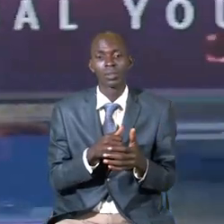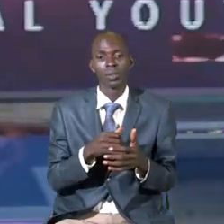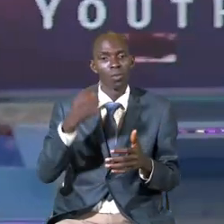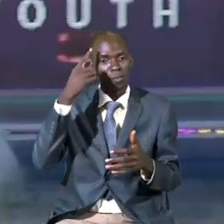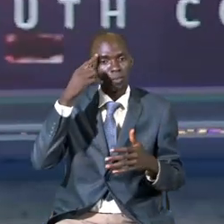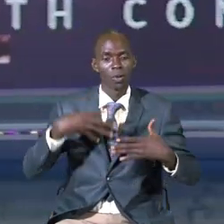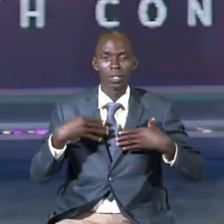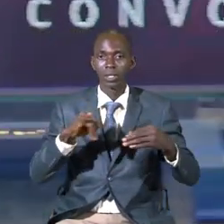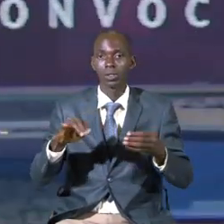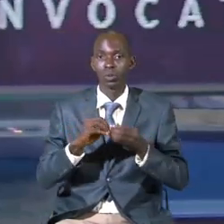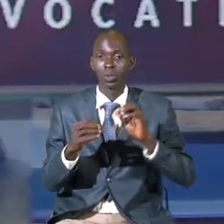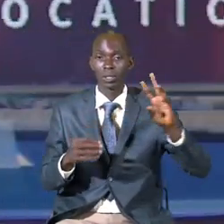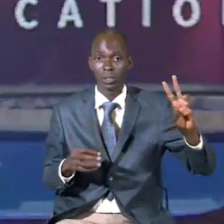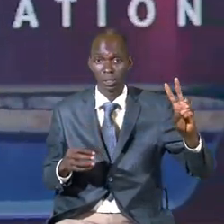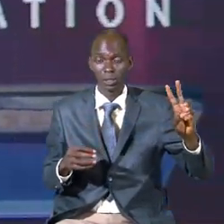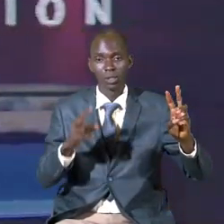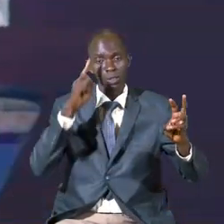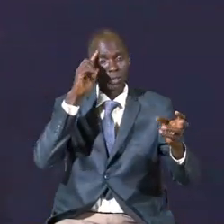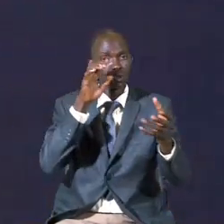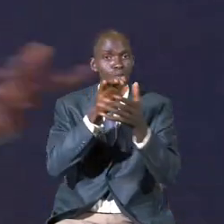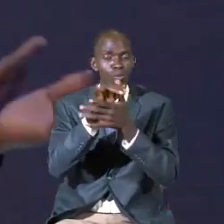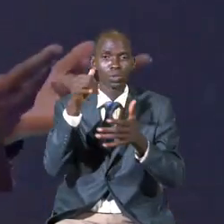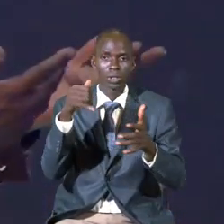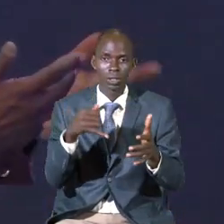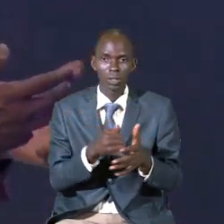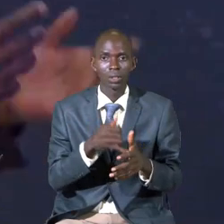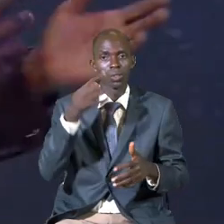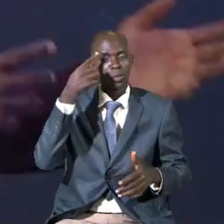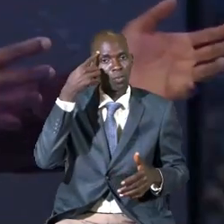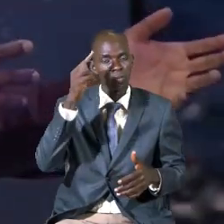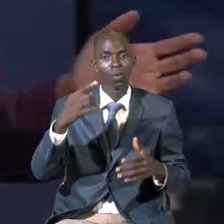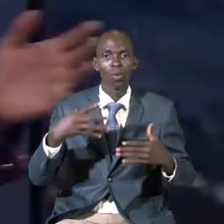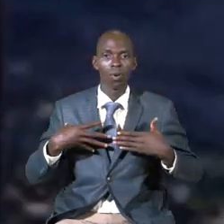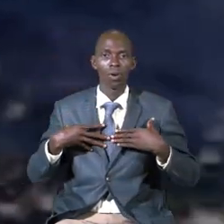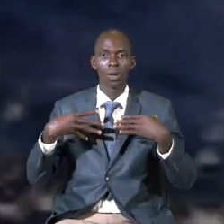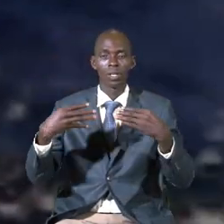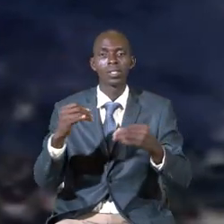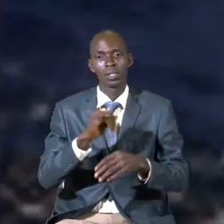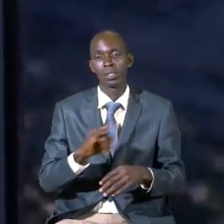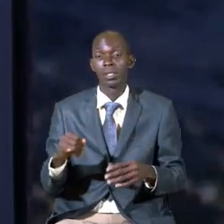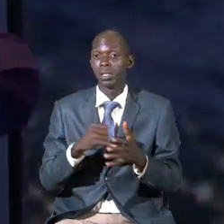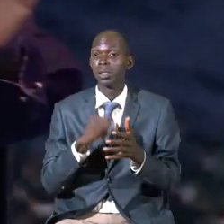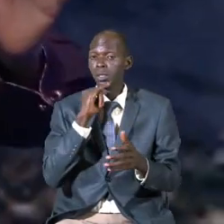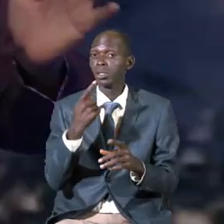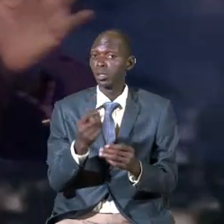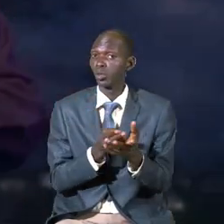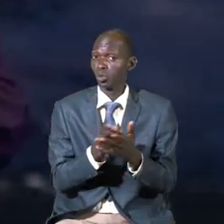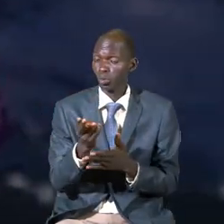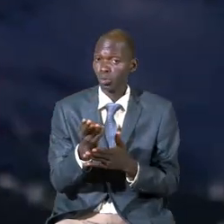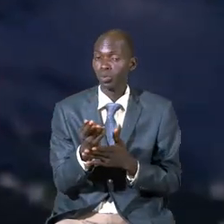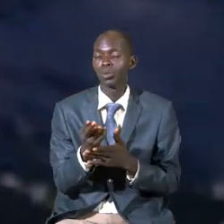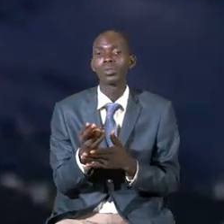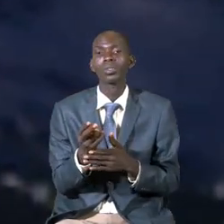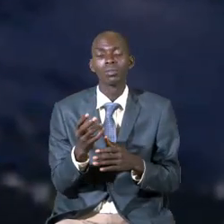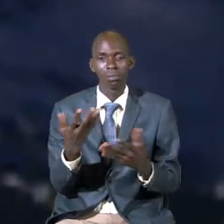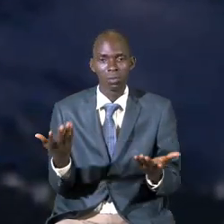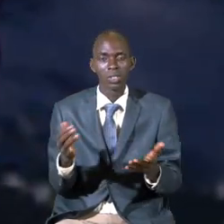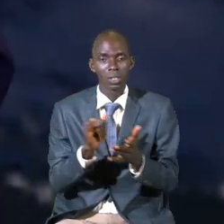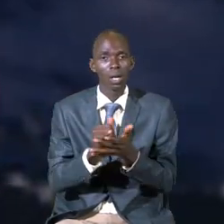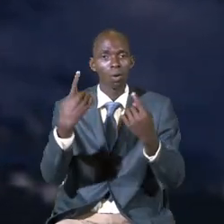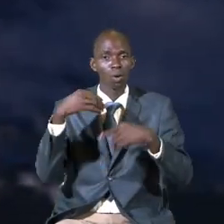truth christ the truth is the truth the words of truth that come to our lives and